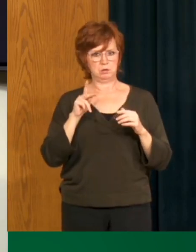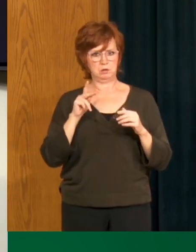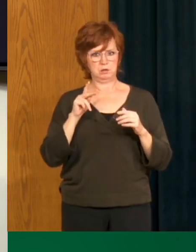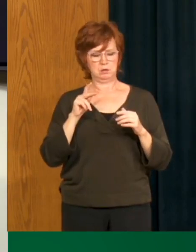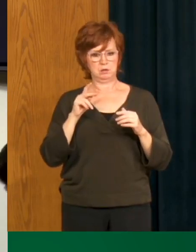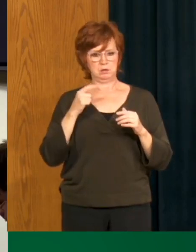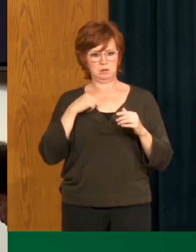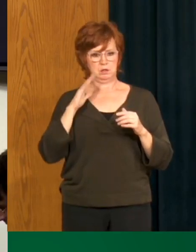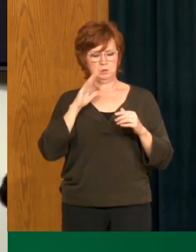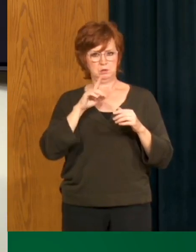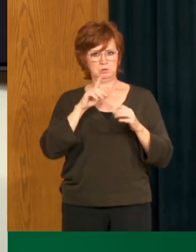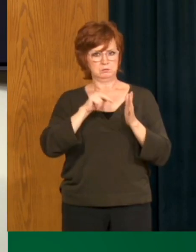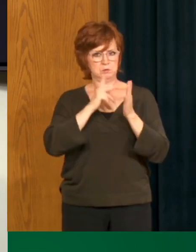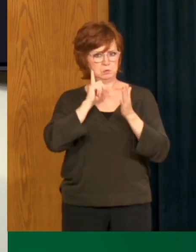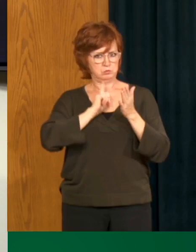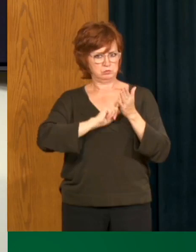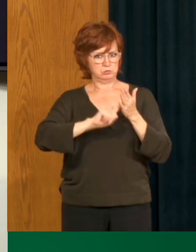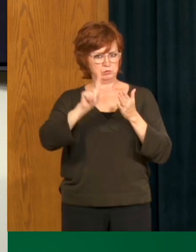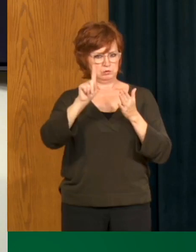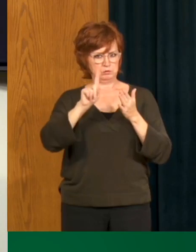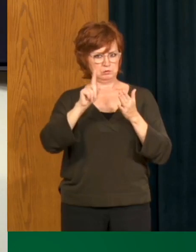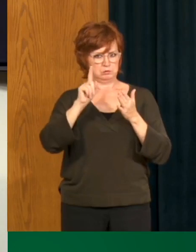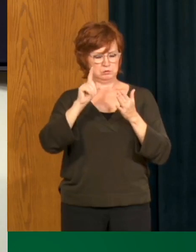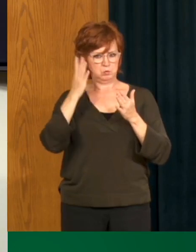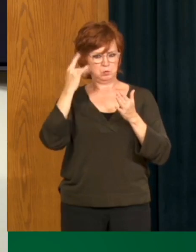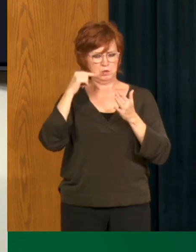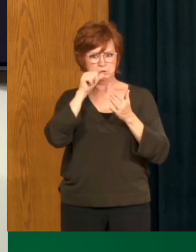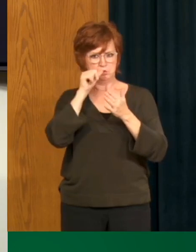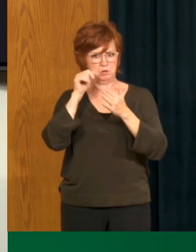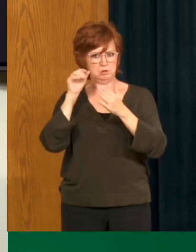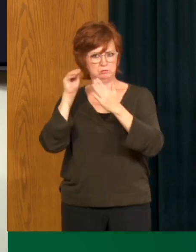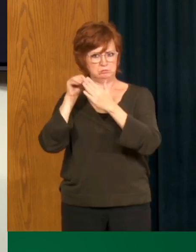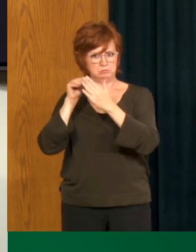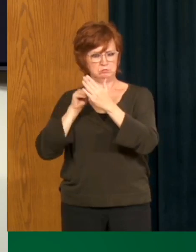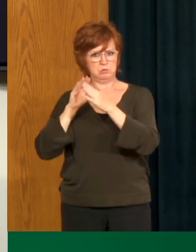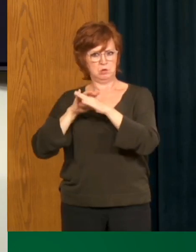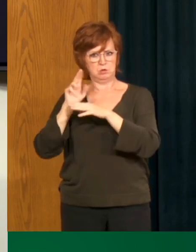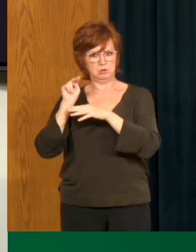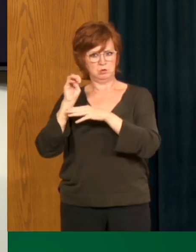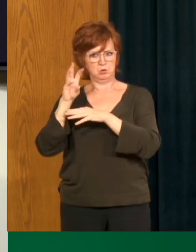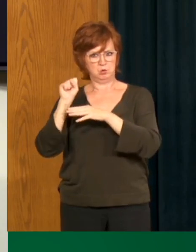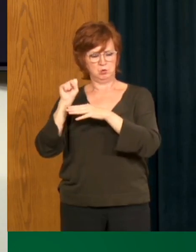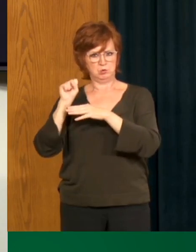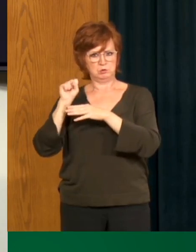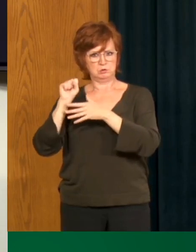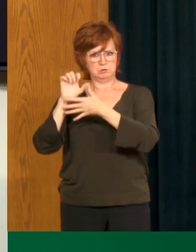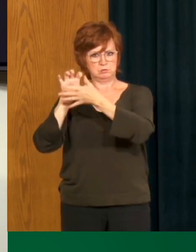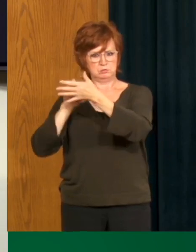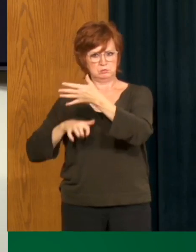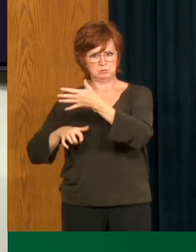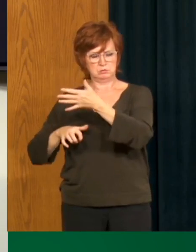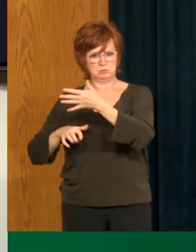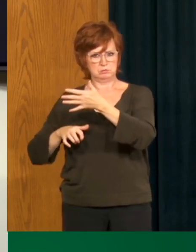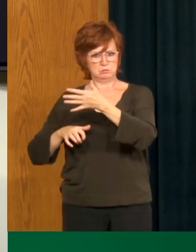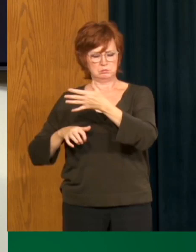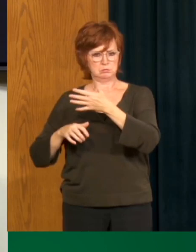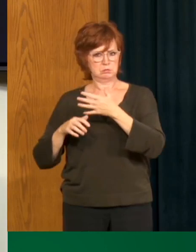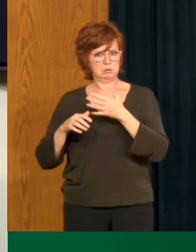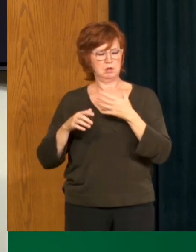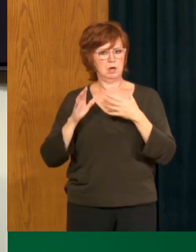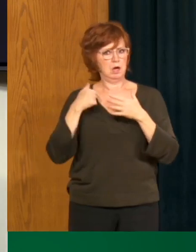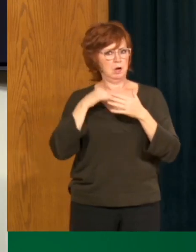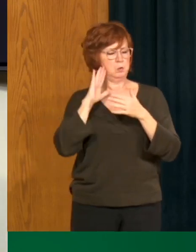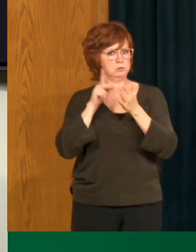it on news releases. But I think the message to anyone who travels domestically or internationally is that